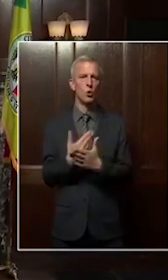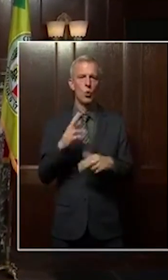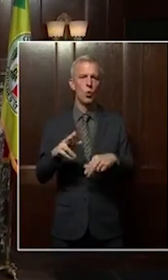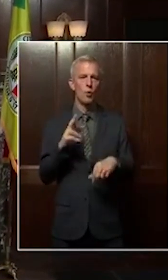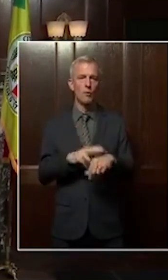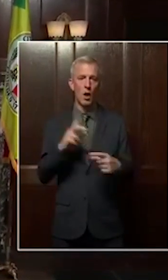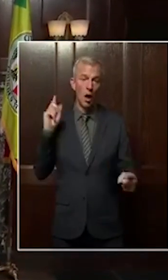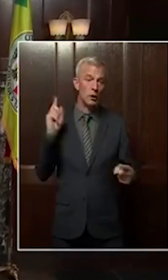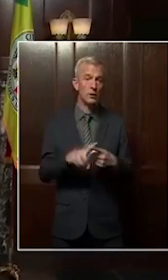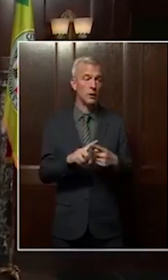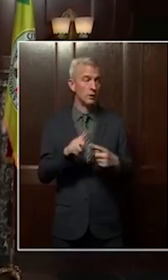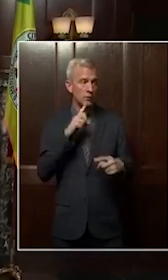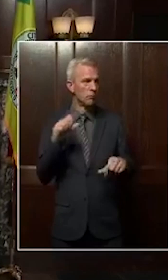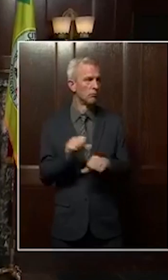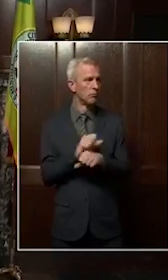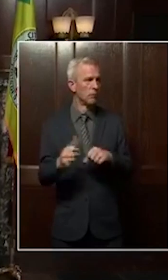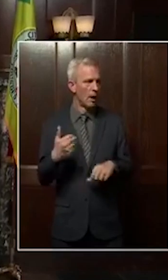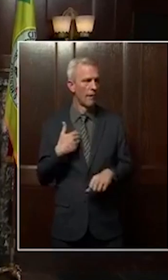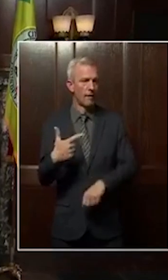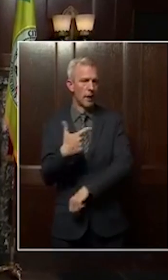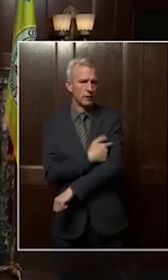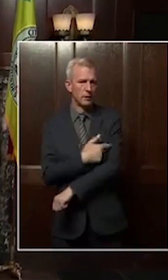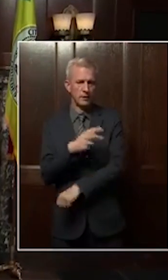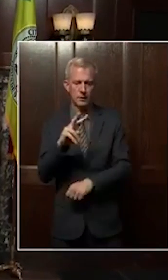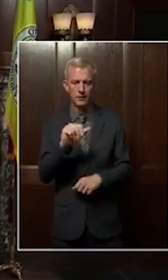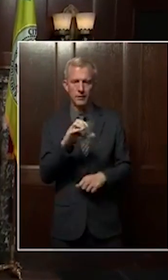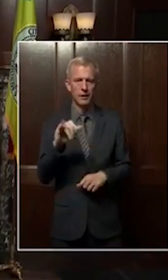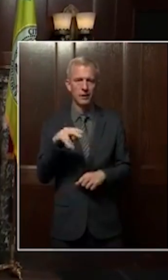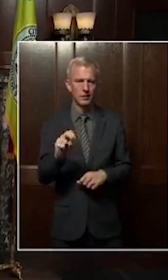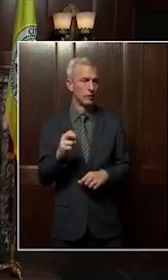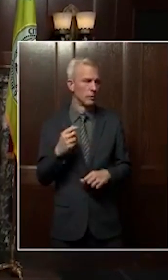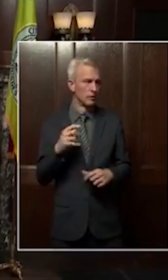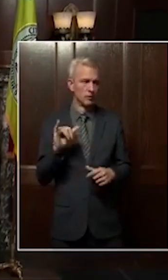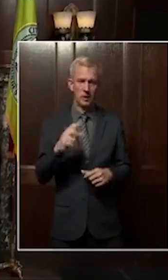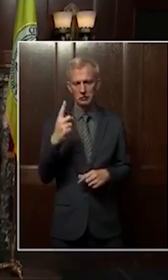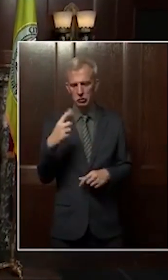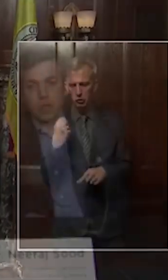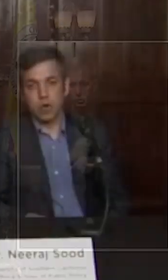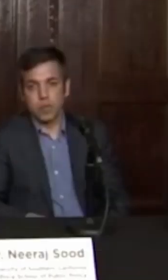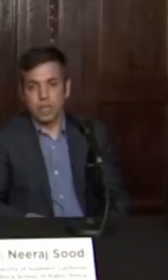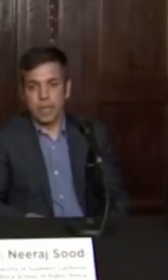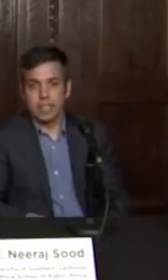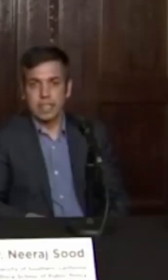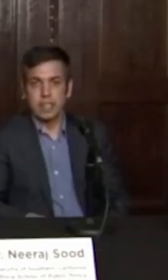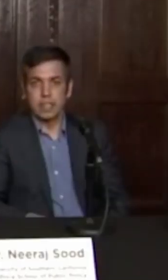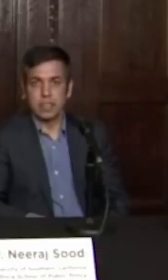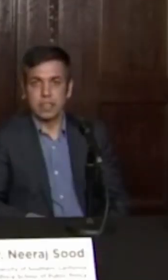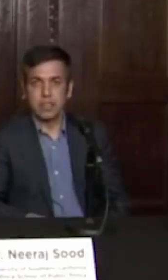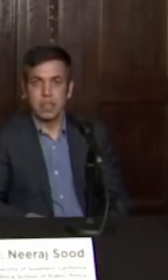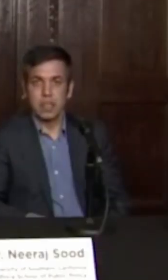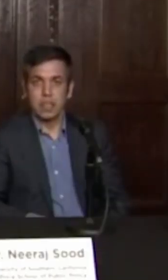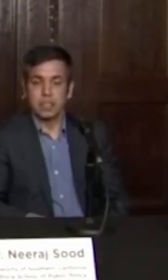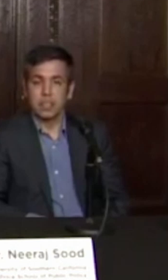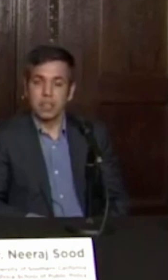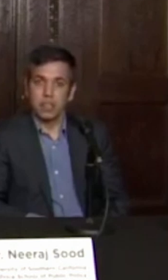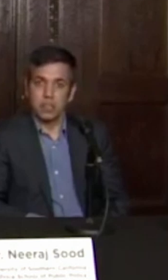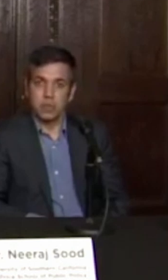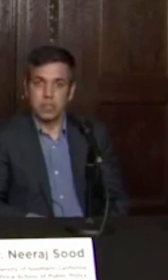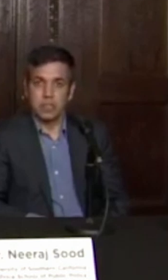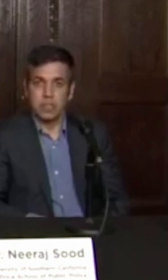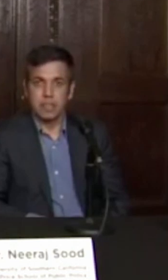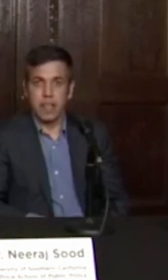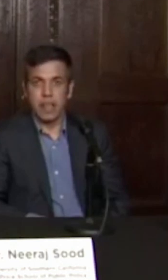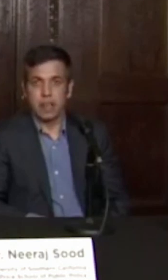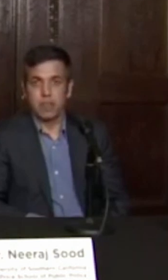actually is a vaccine. And we know that that could be a year and a half at the earliest, correct? COVID-19 is still a